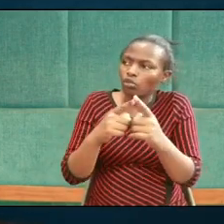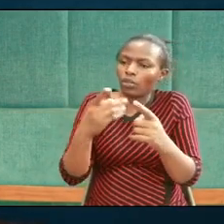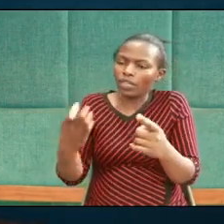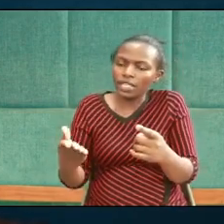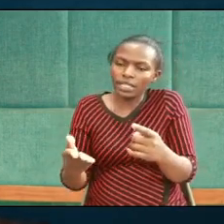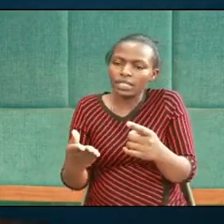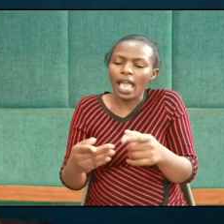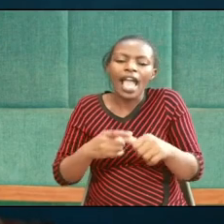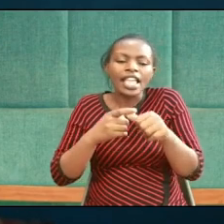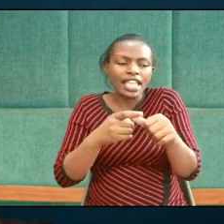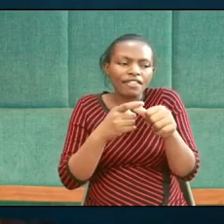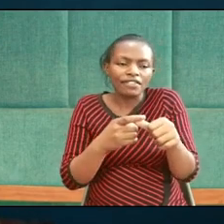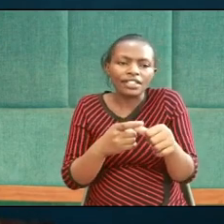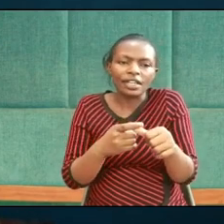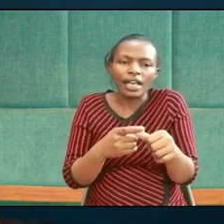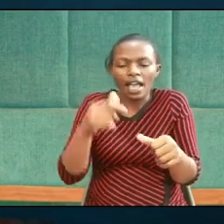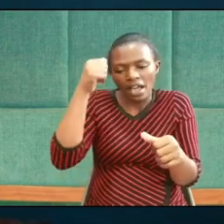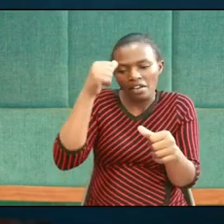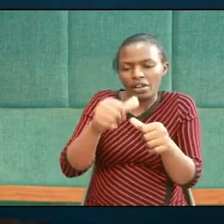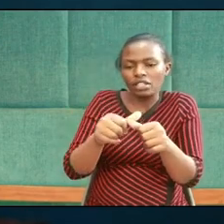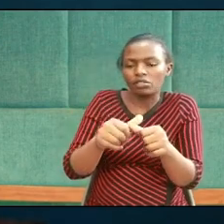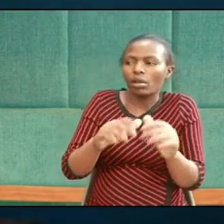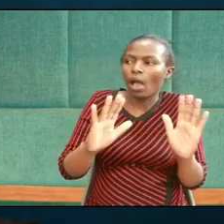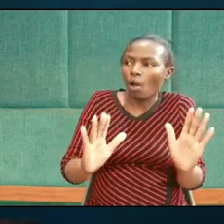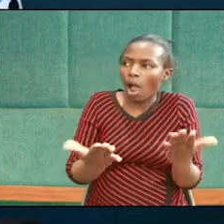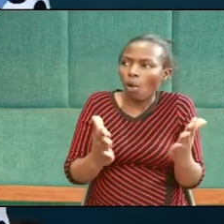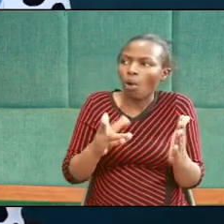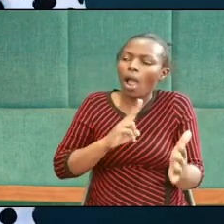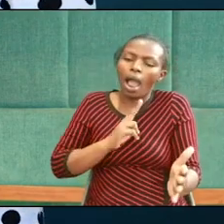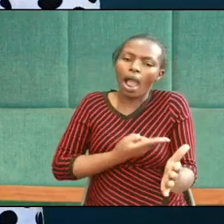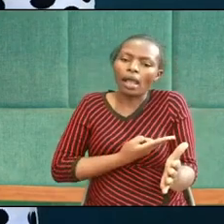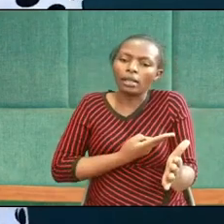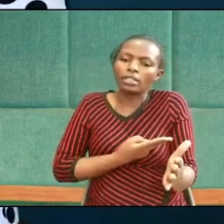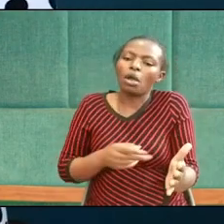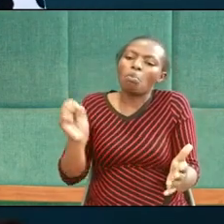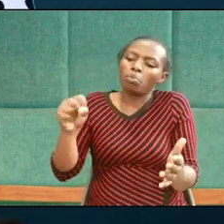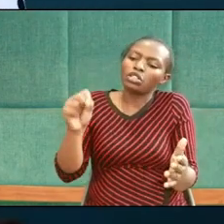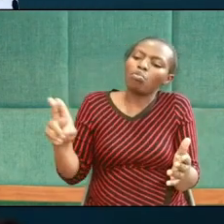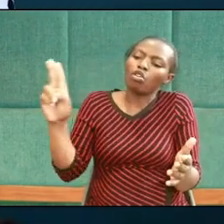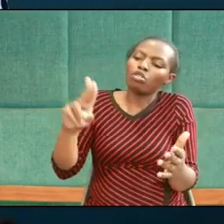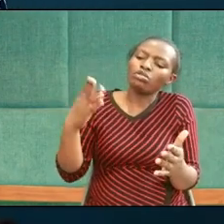this gift. How can we use the gift of prophecy?